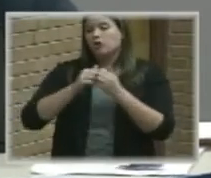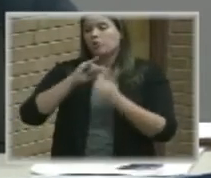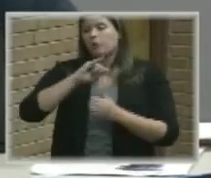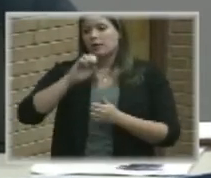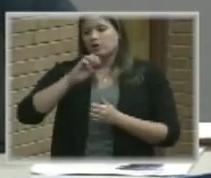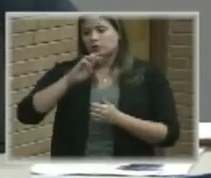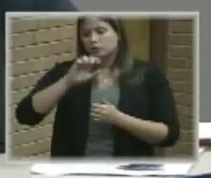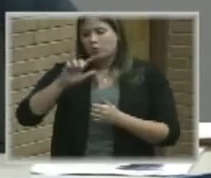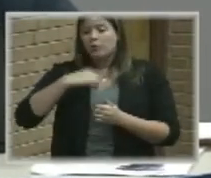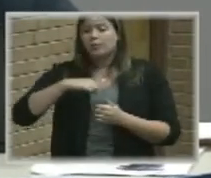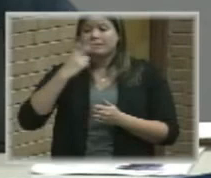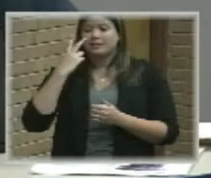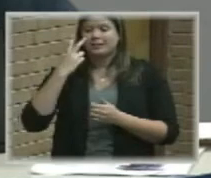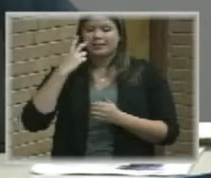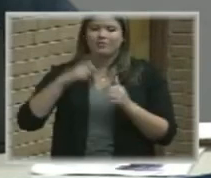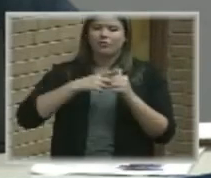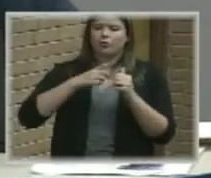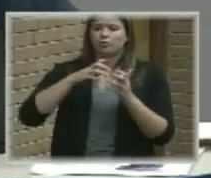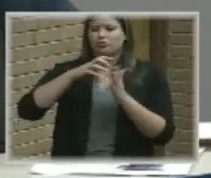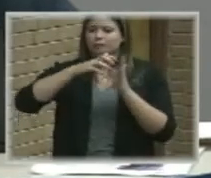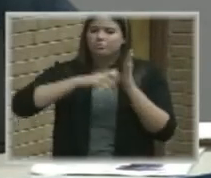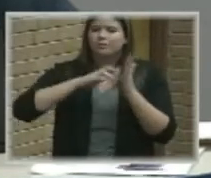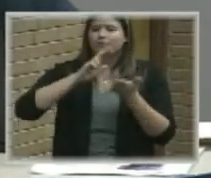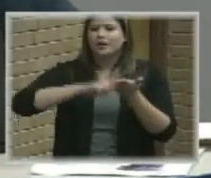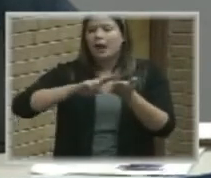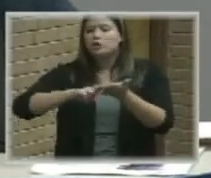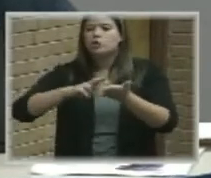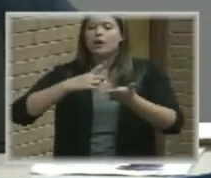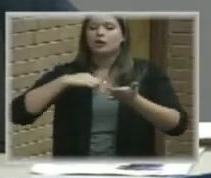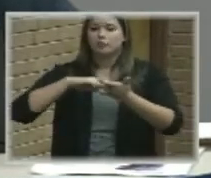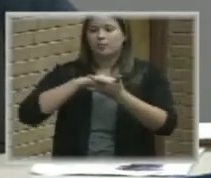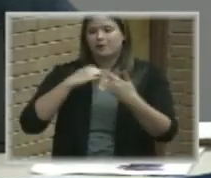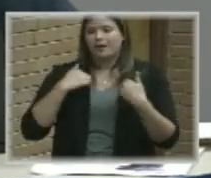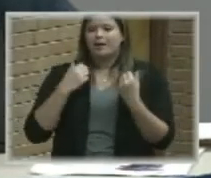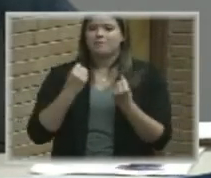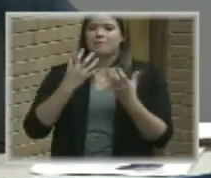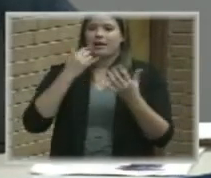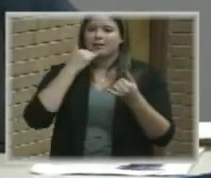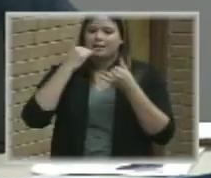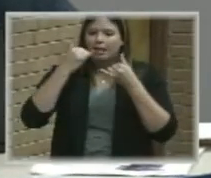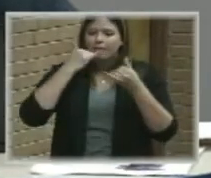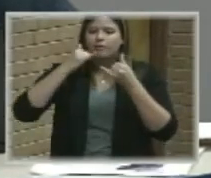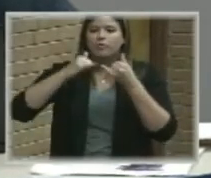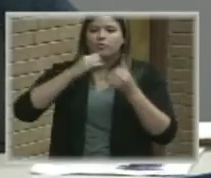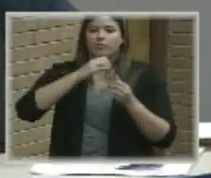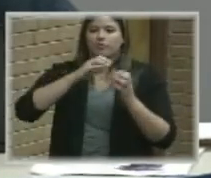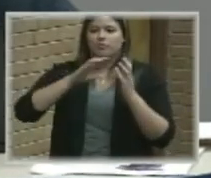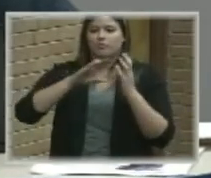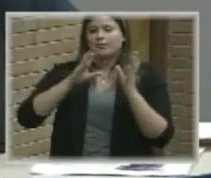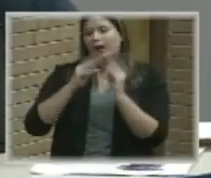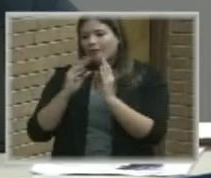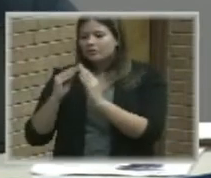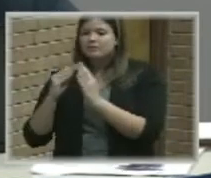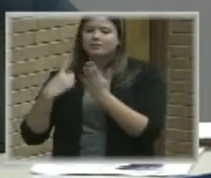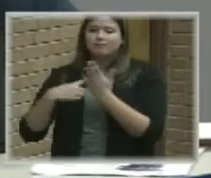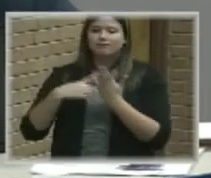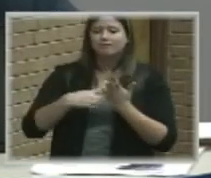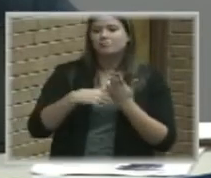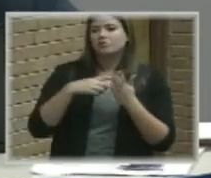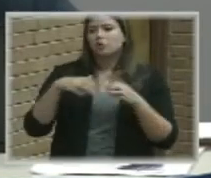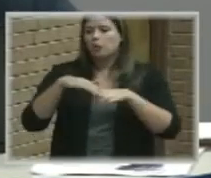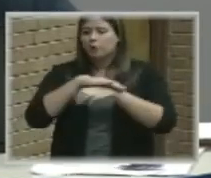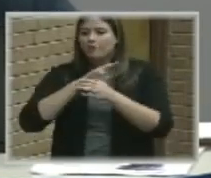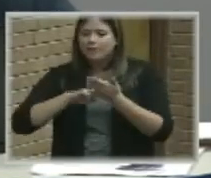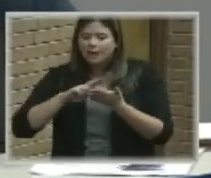a draft of the contract. We spent an extended telephone conference last week going over the contract. The town of